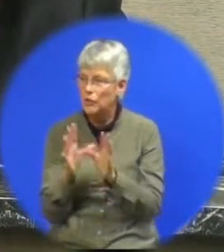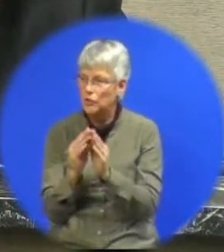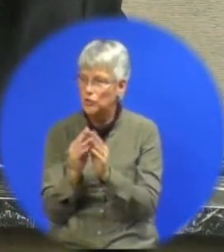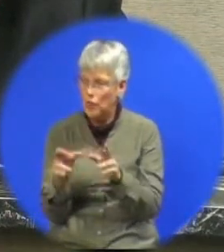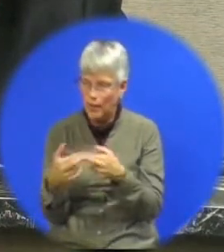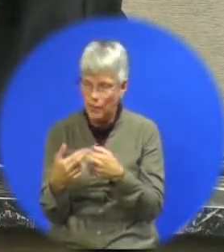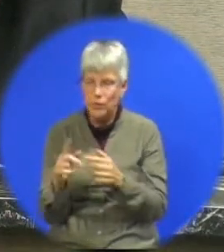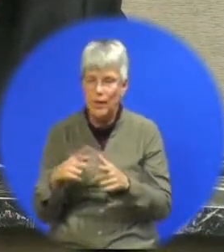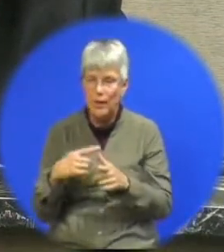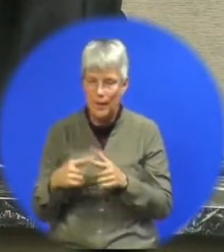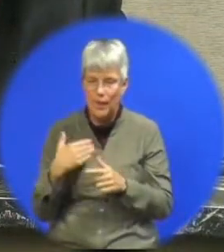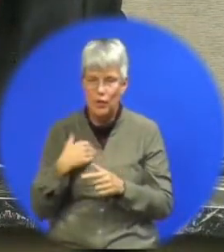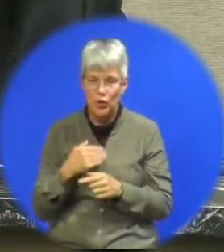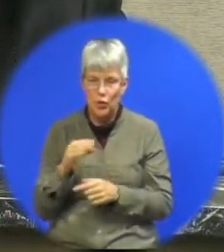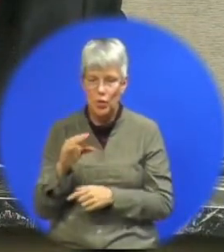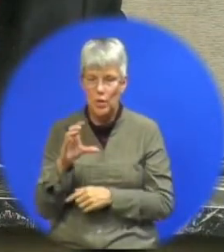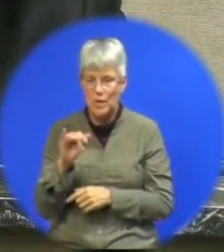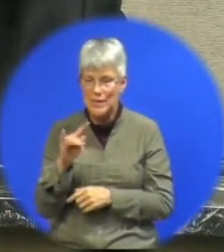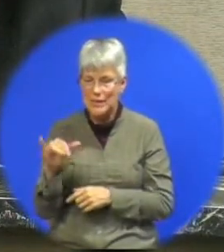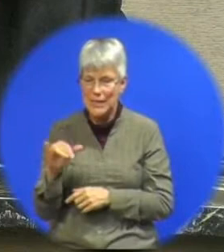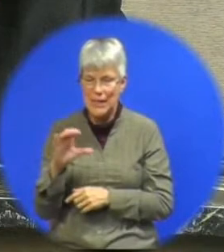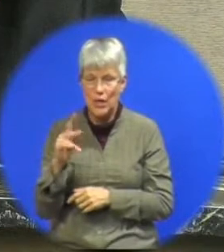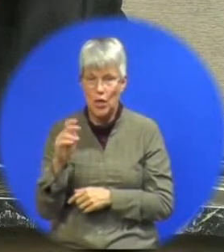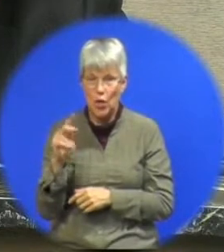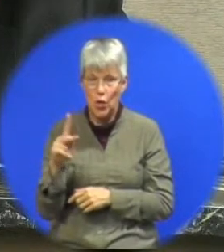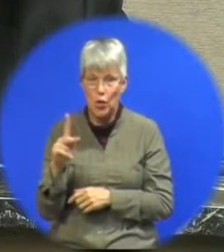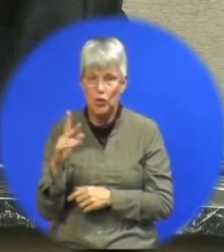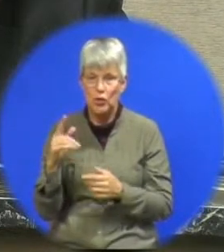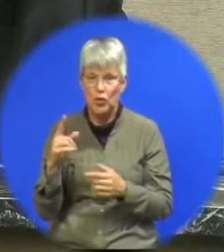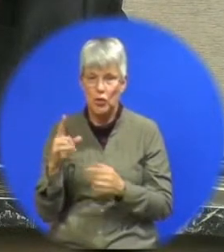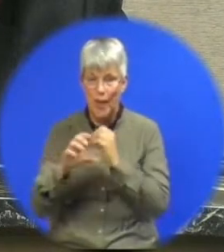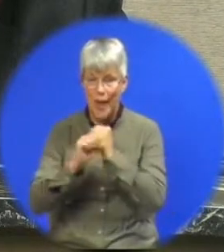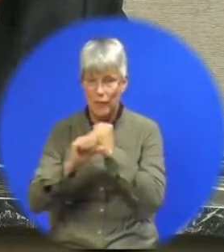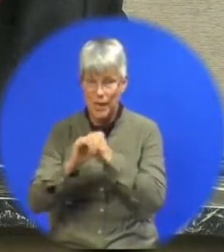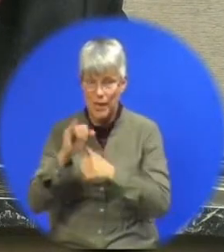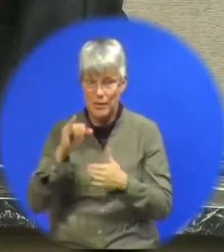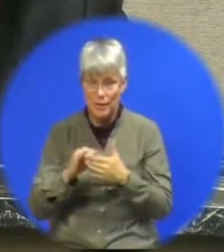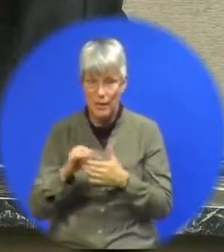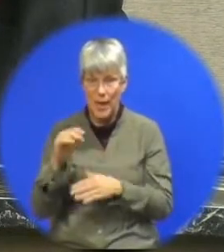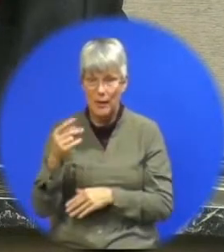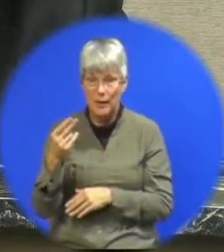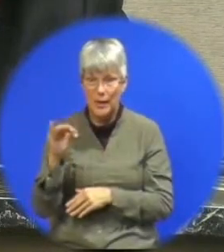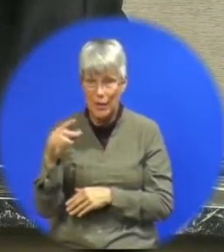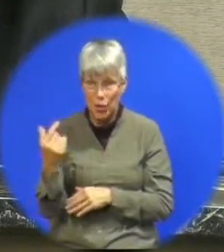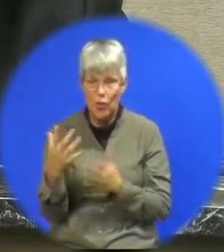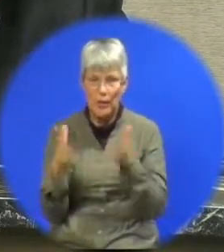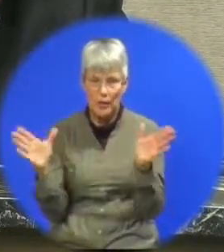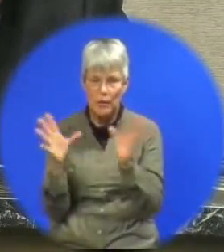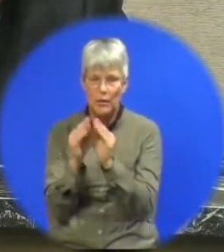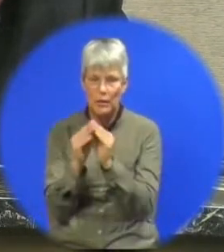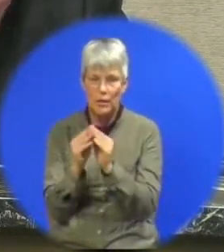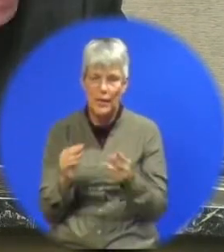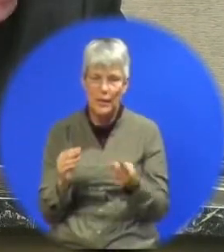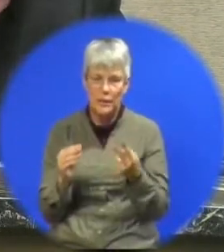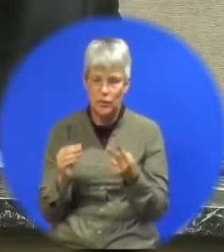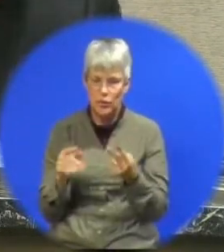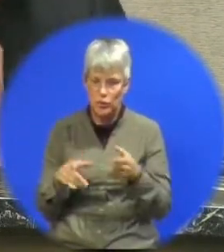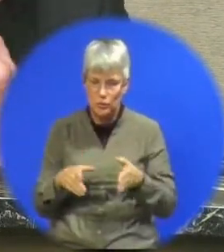to direct the city clerk to appropriately advertise such hearing and post notice of the same in at least 2 places along Beach